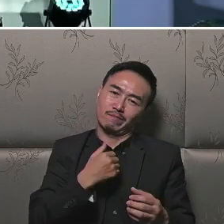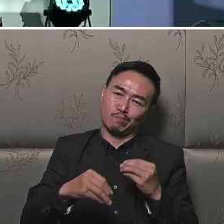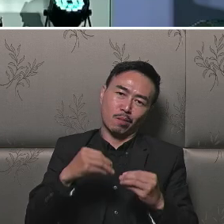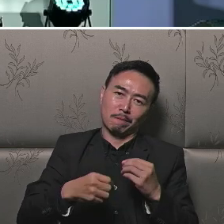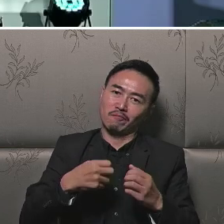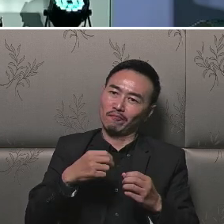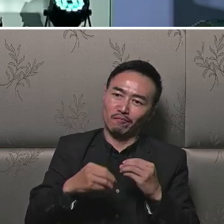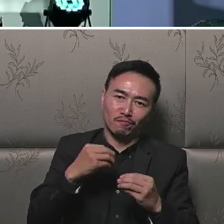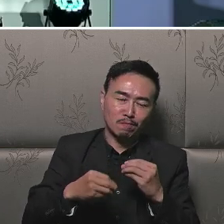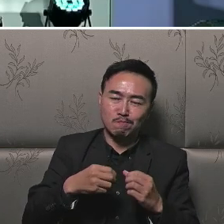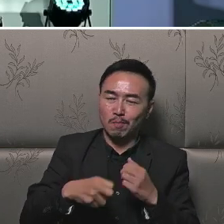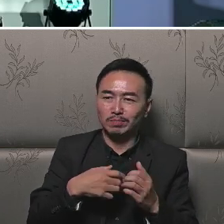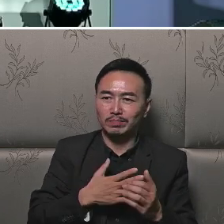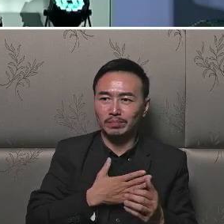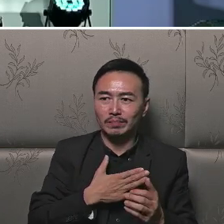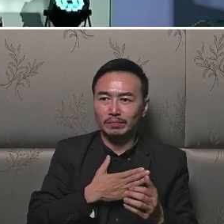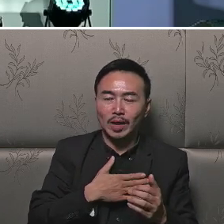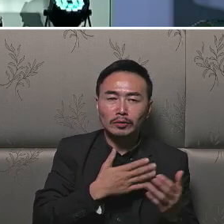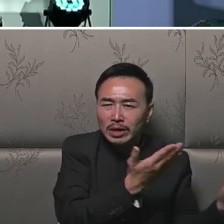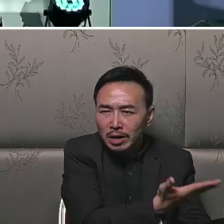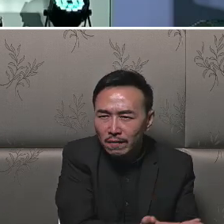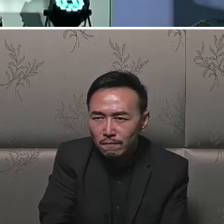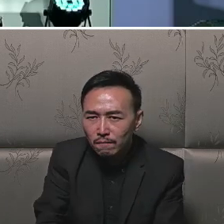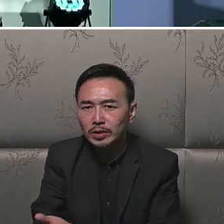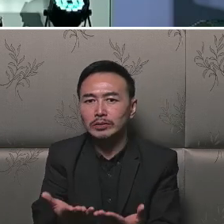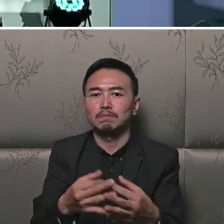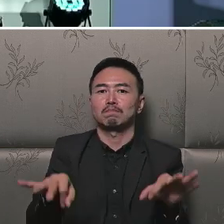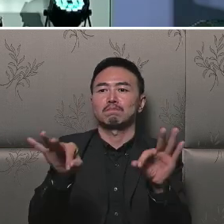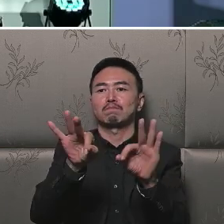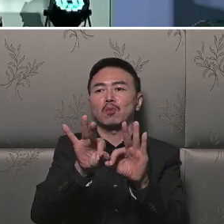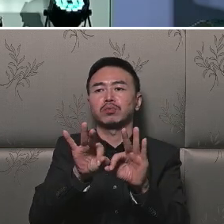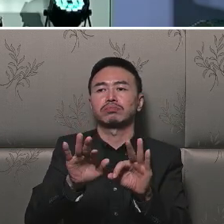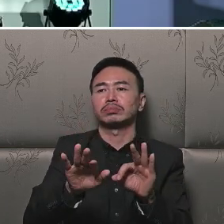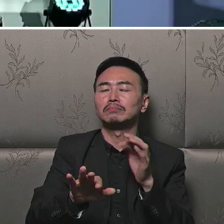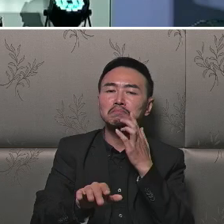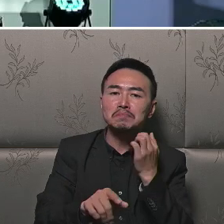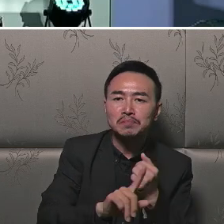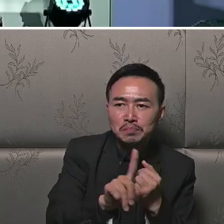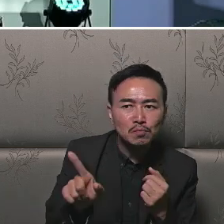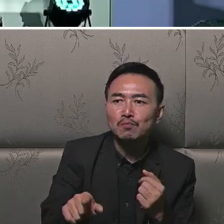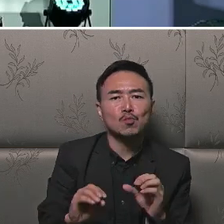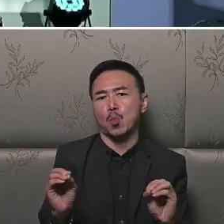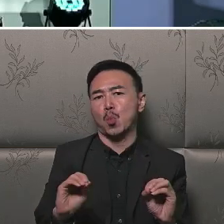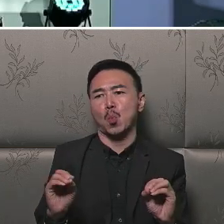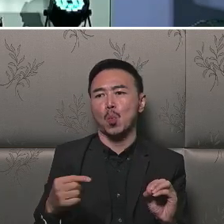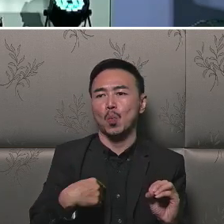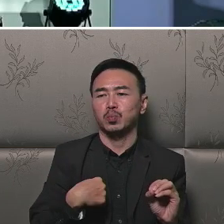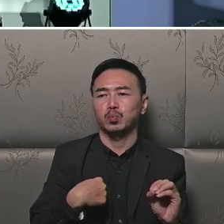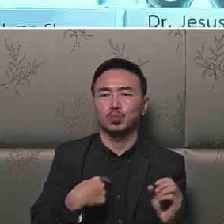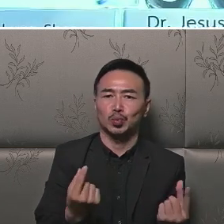nationals are struggling. And so it's trying to find that balance, and I think it comes very much to international